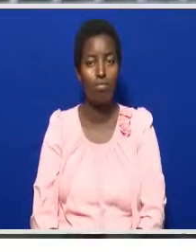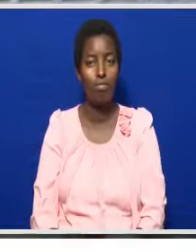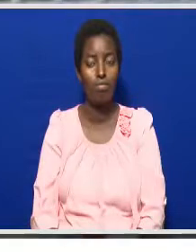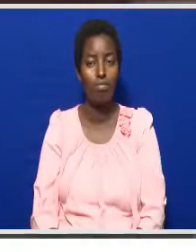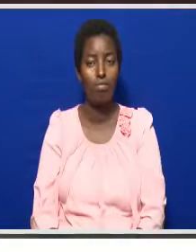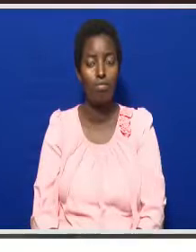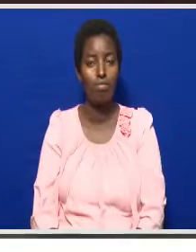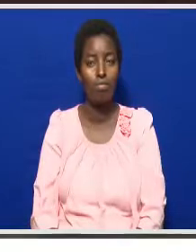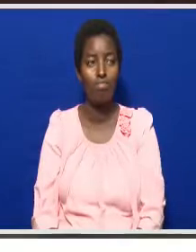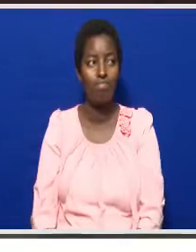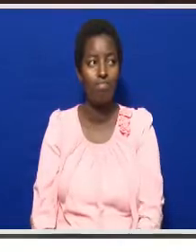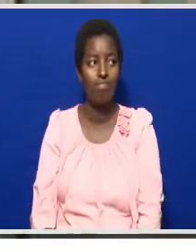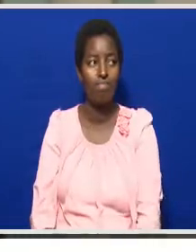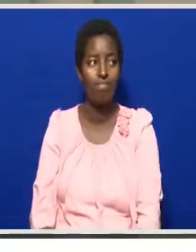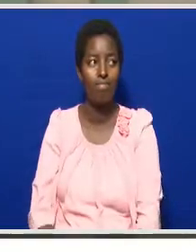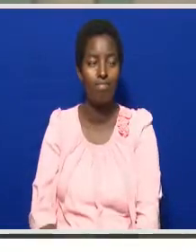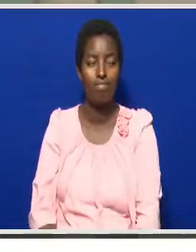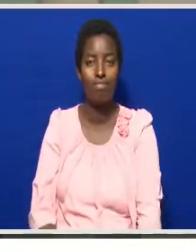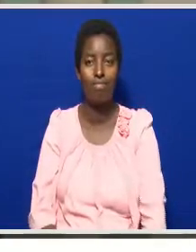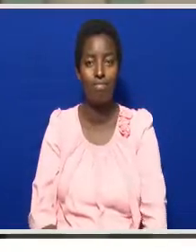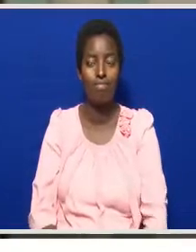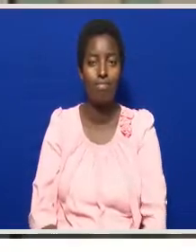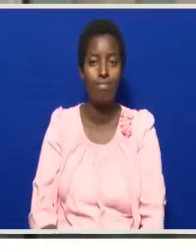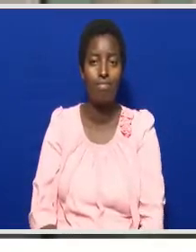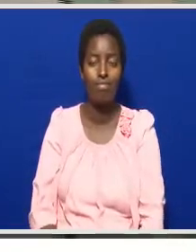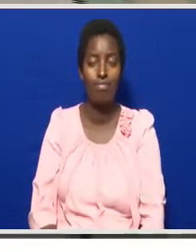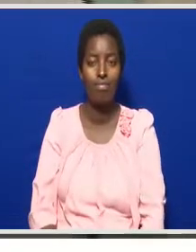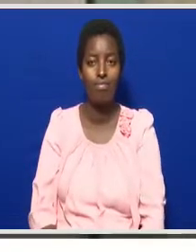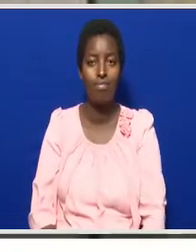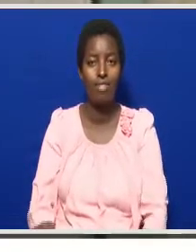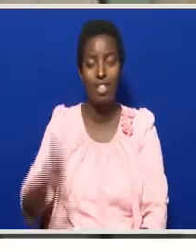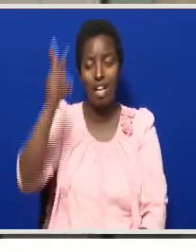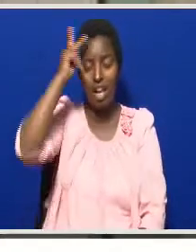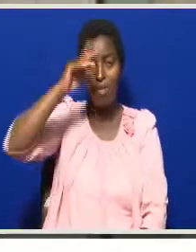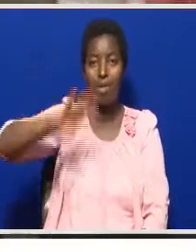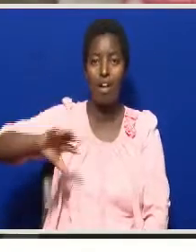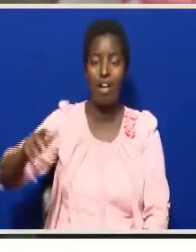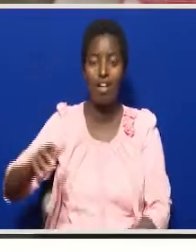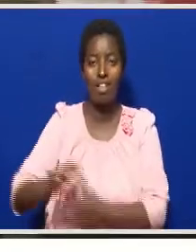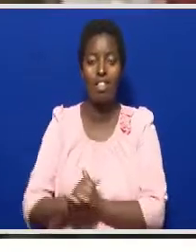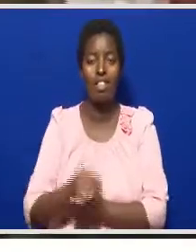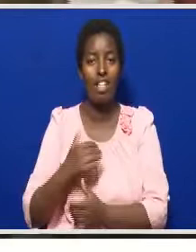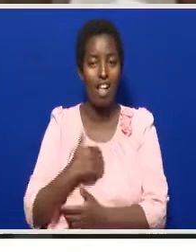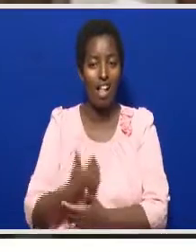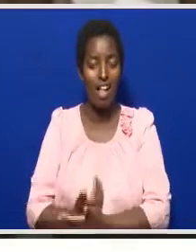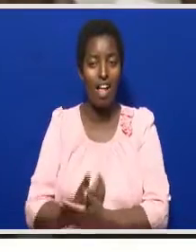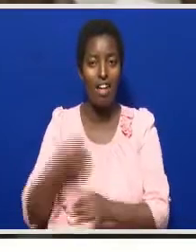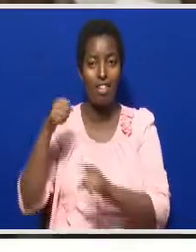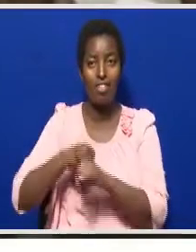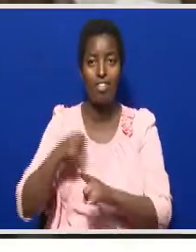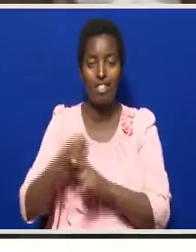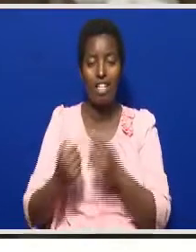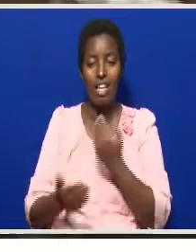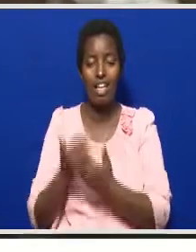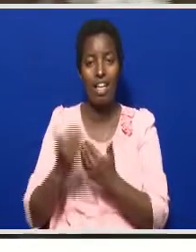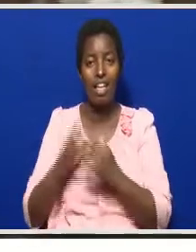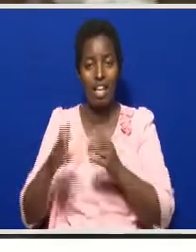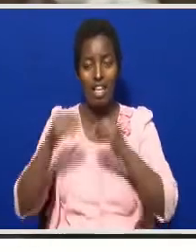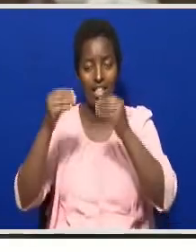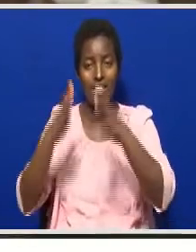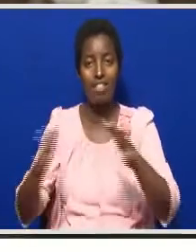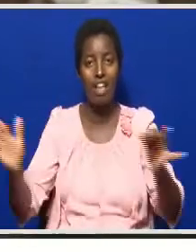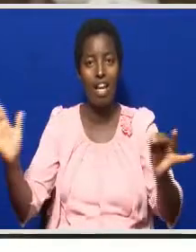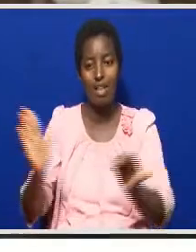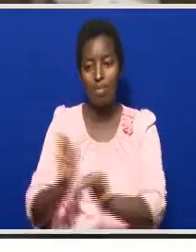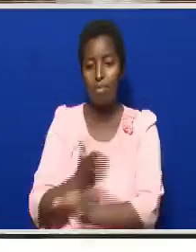The Kiambu government has launched a program to recruit more health workers in order to boost the effort of caregivers in combating the scourge